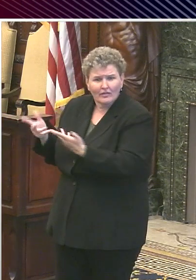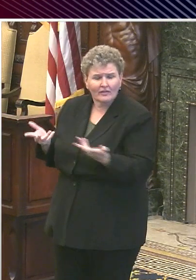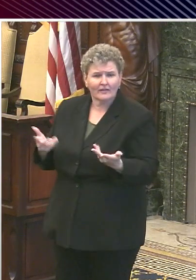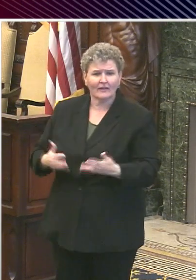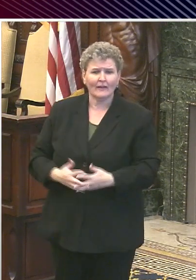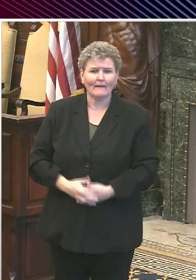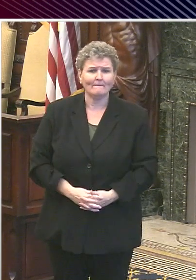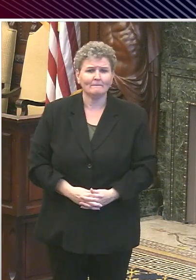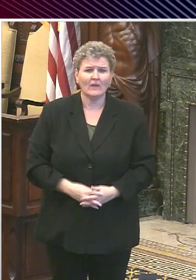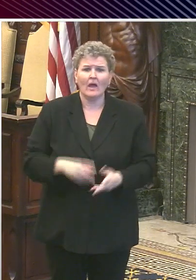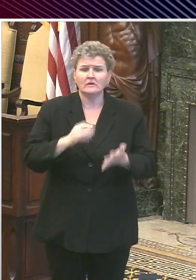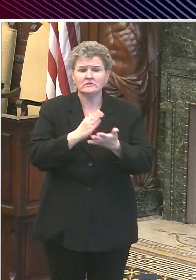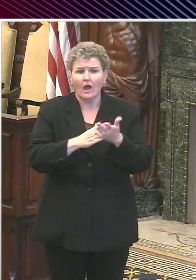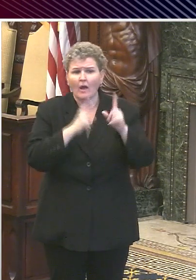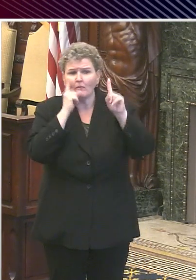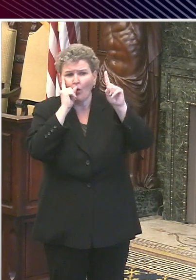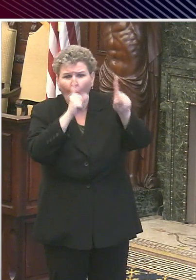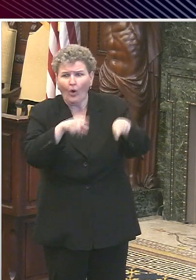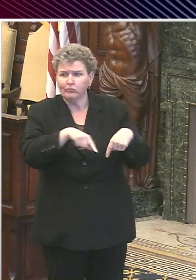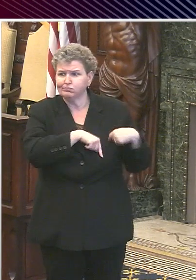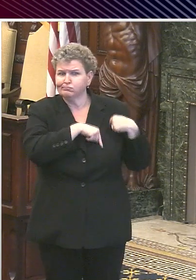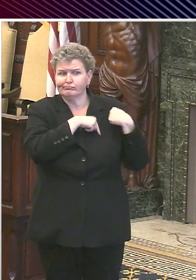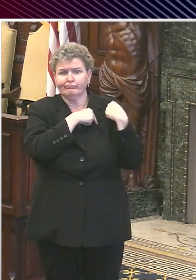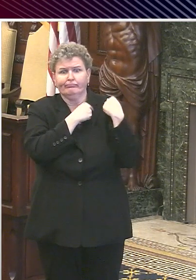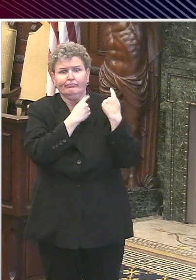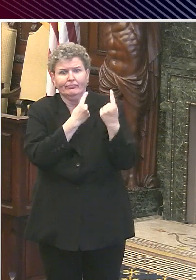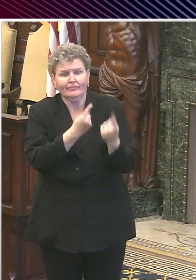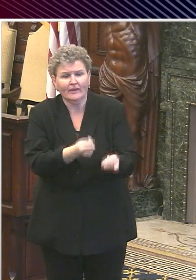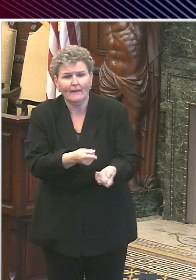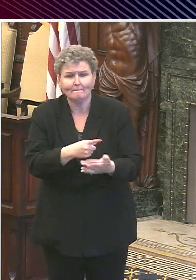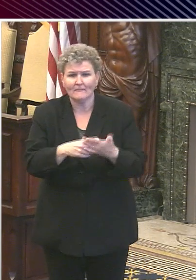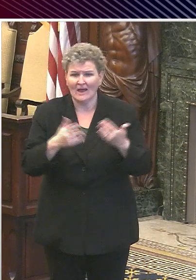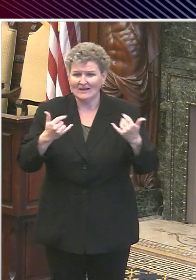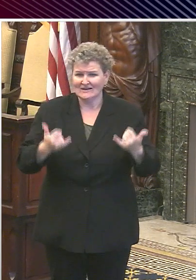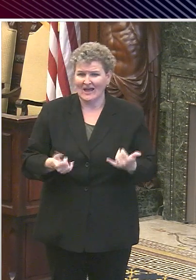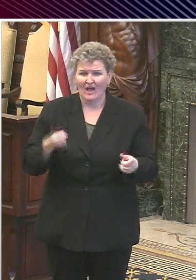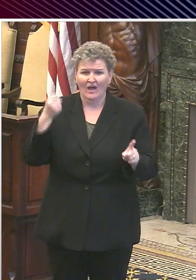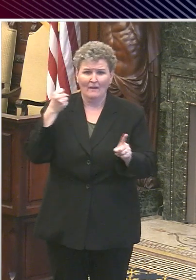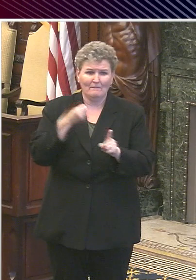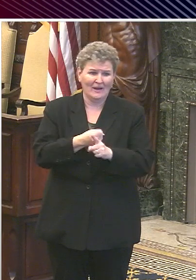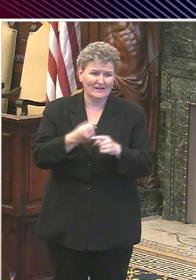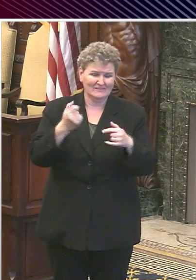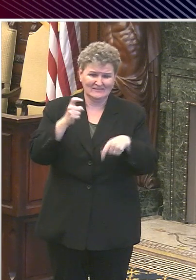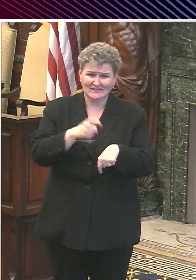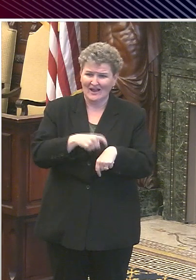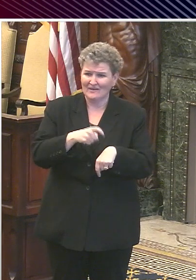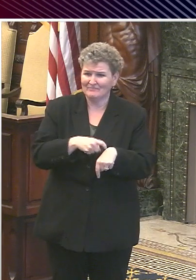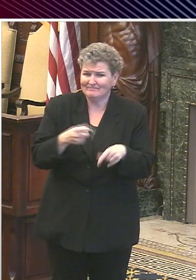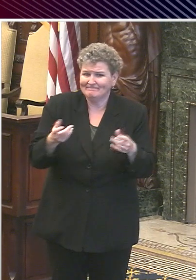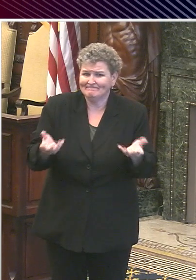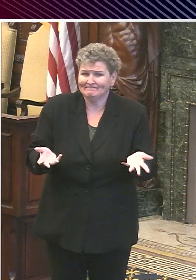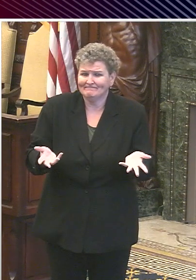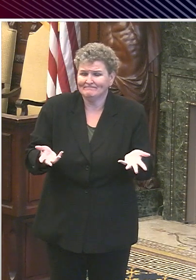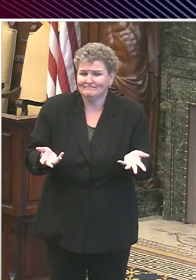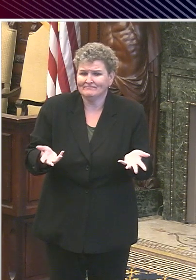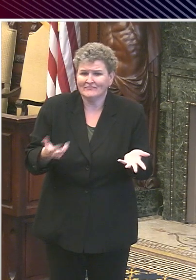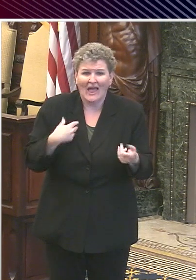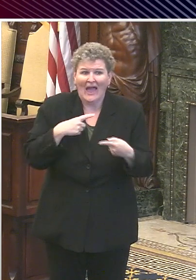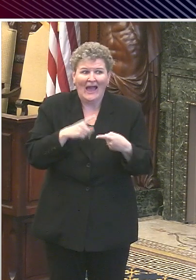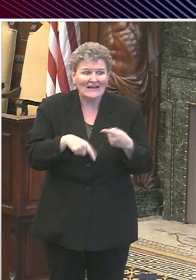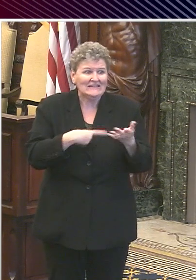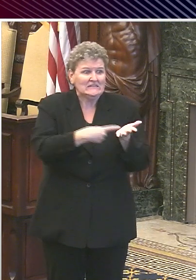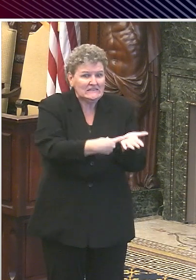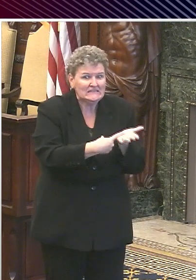we've been about since the beginning of this. But we've gotten to a point where it's just untenable to have this other health